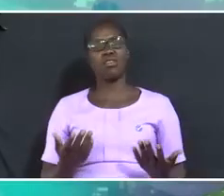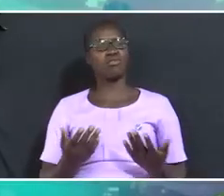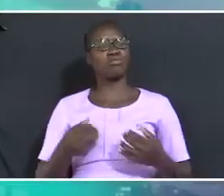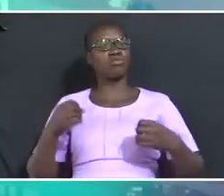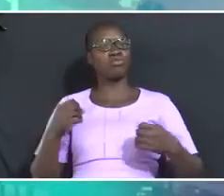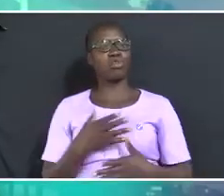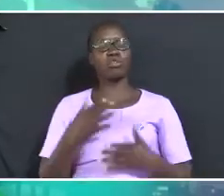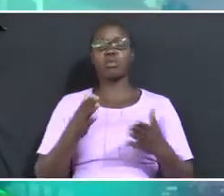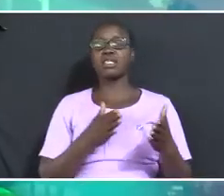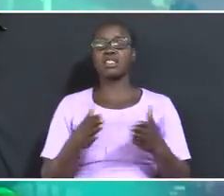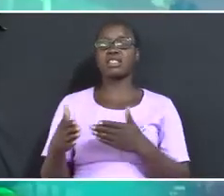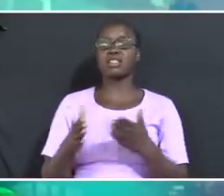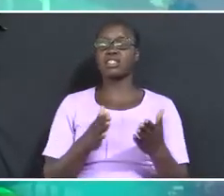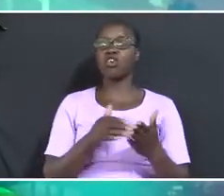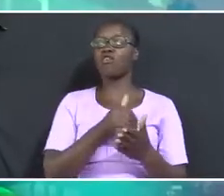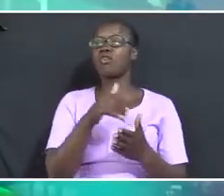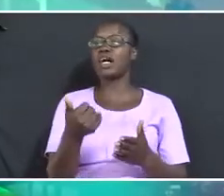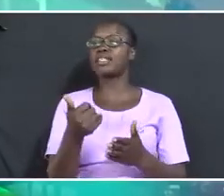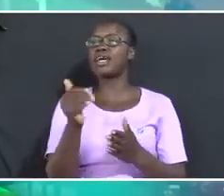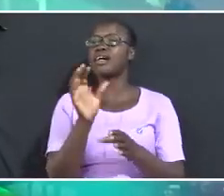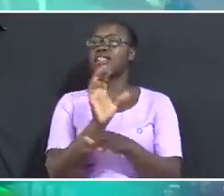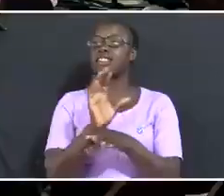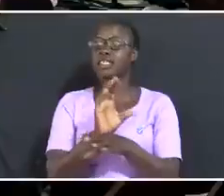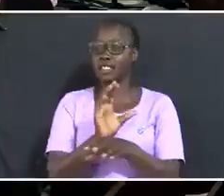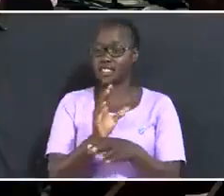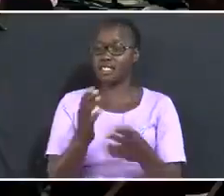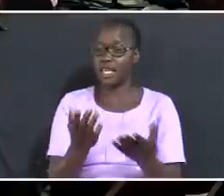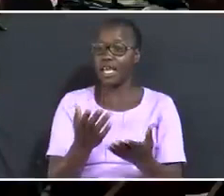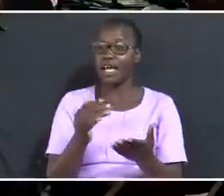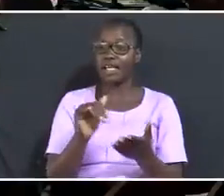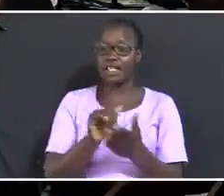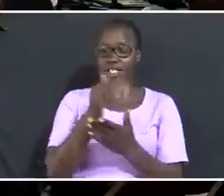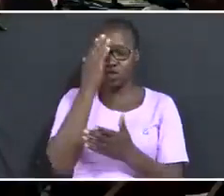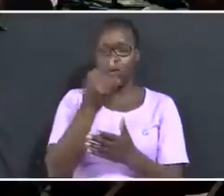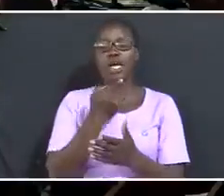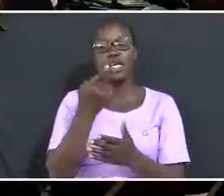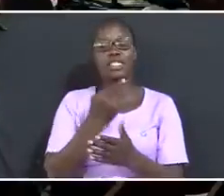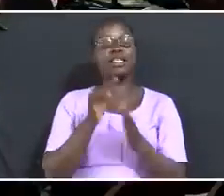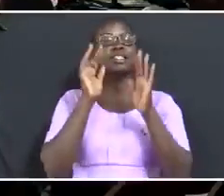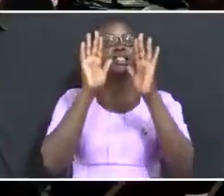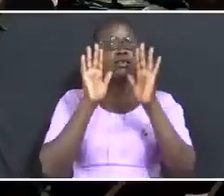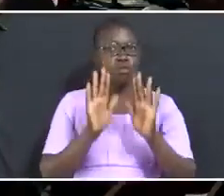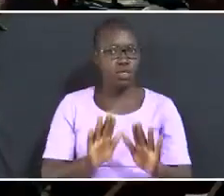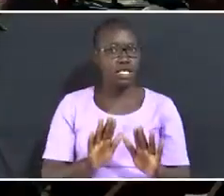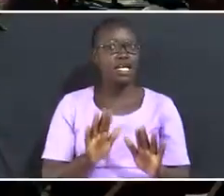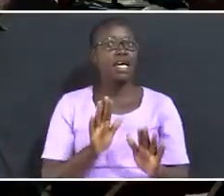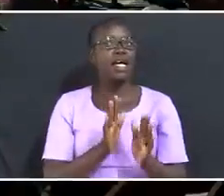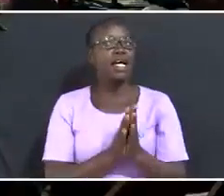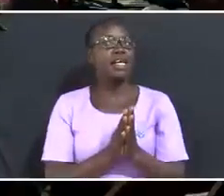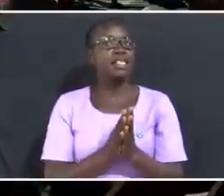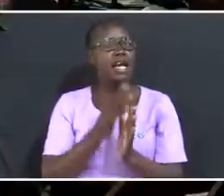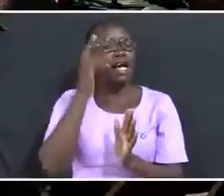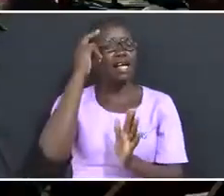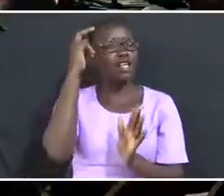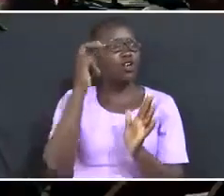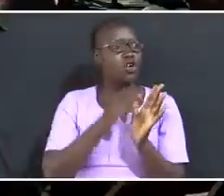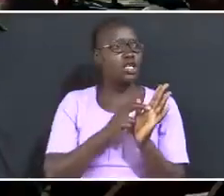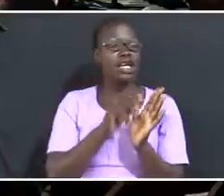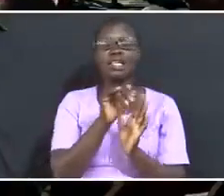the streets of other churches. So that's why I said it's important, and I want to recognize it,